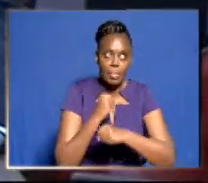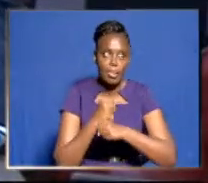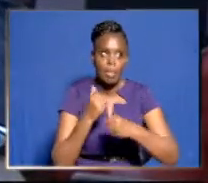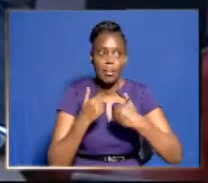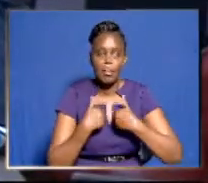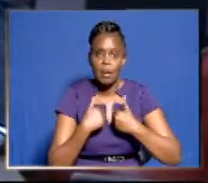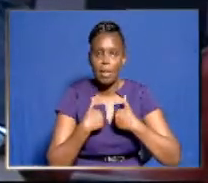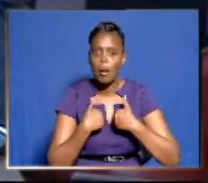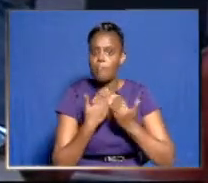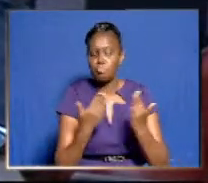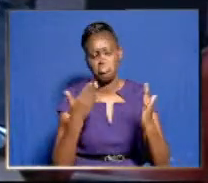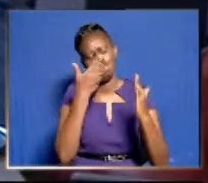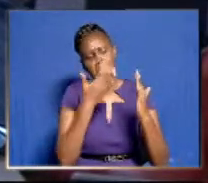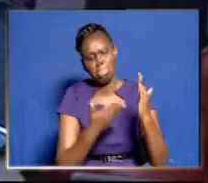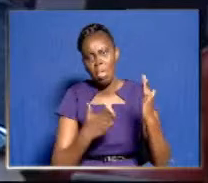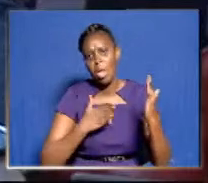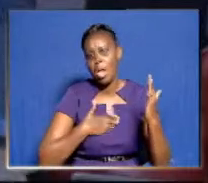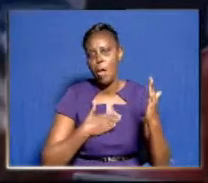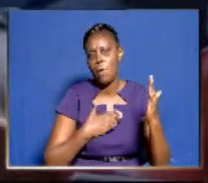this item in our